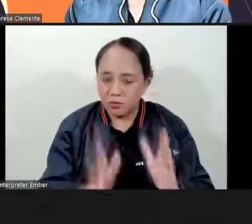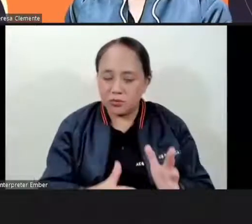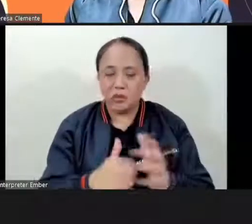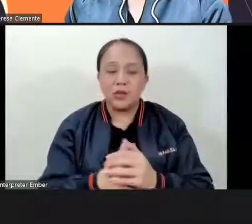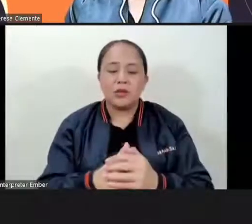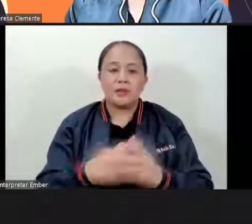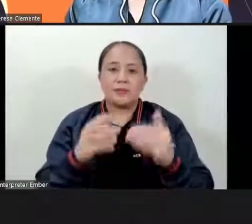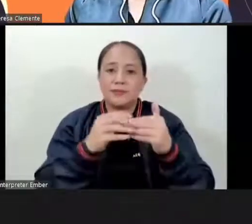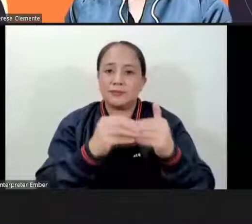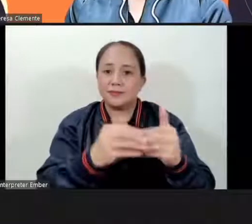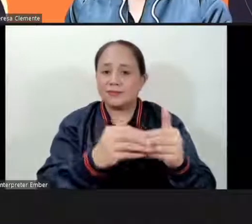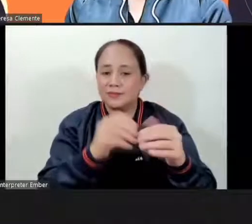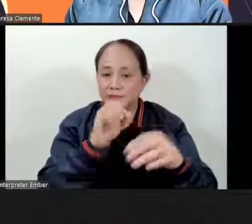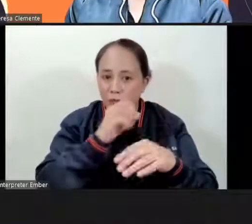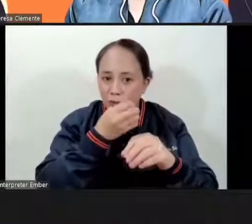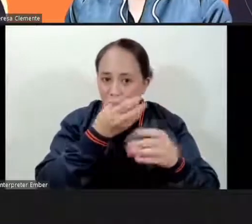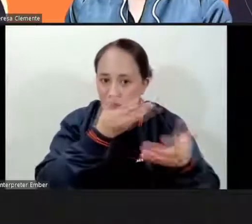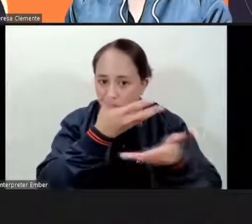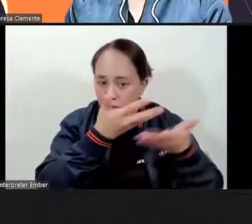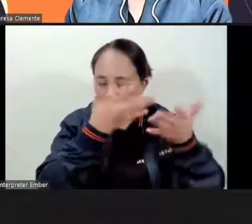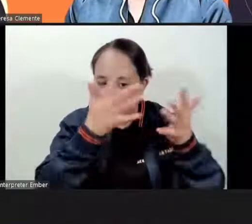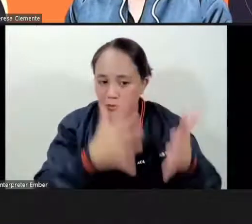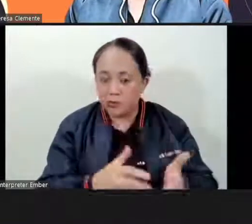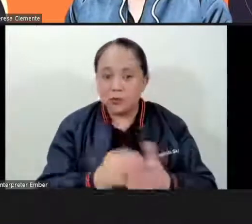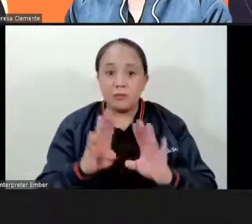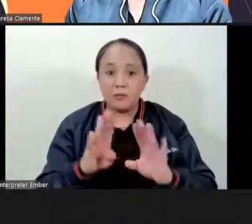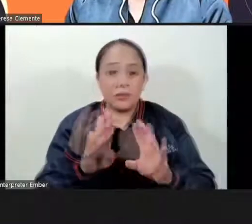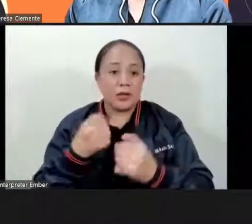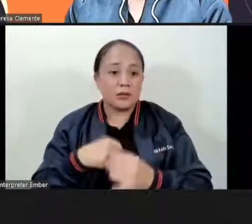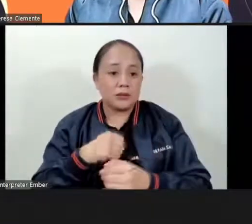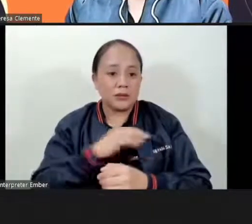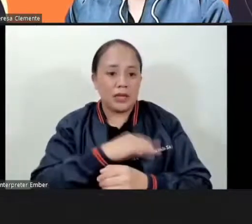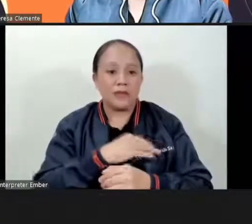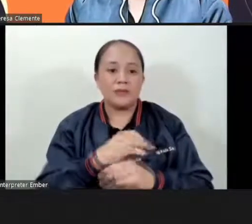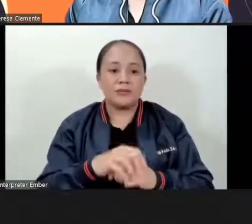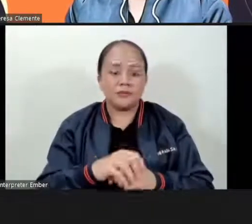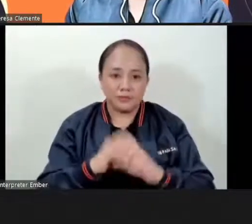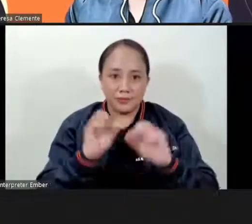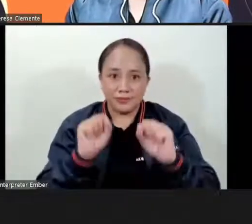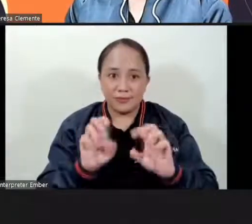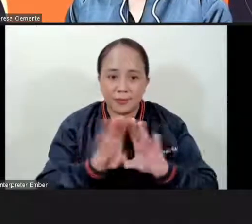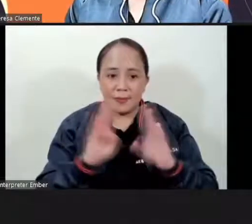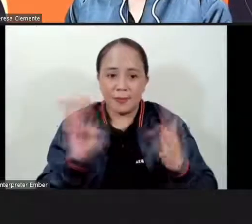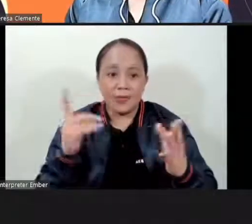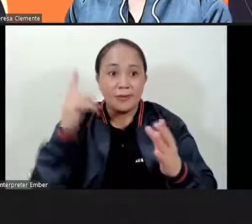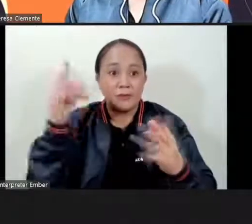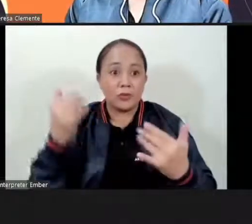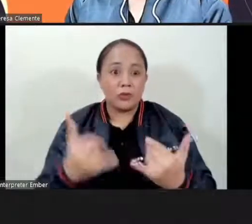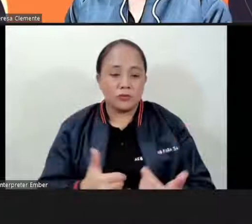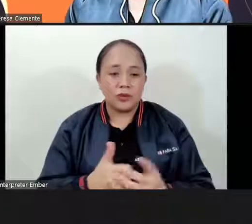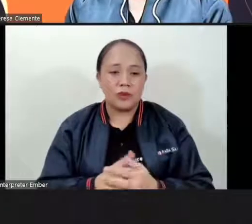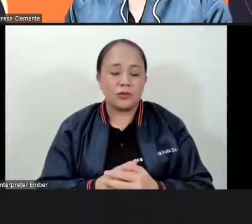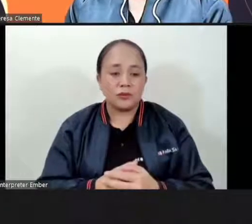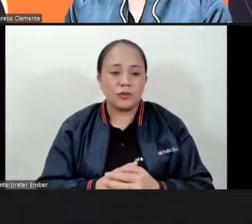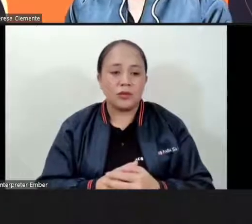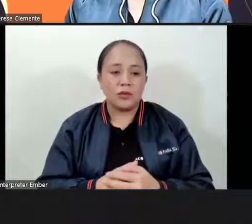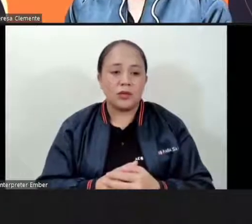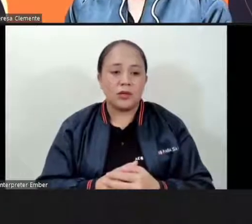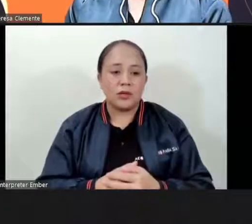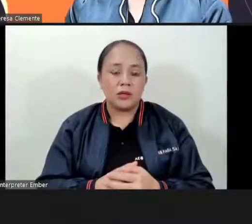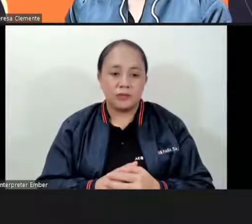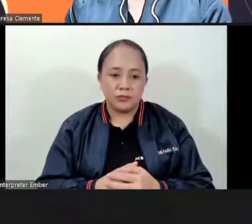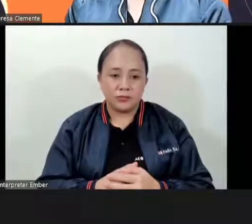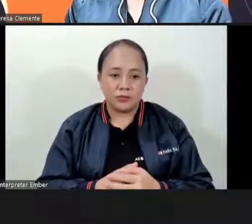guidance counselors, even for barangay personnel. So, open po siya. And as of now, free pa rin po siya.